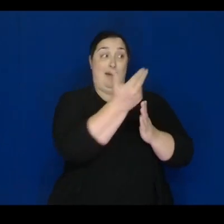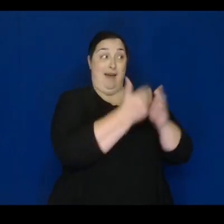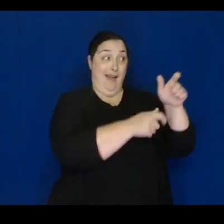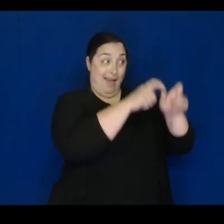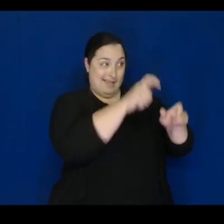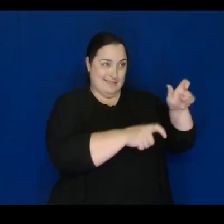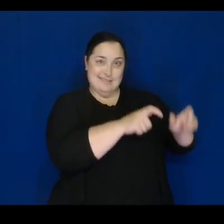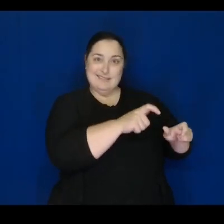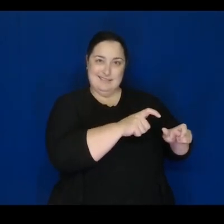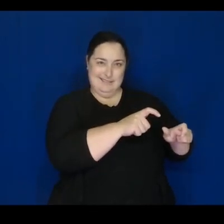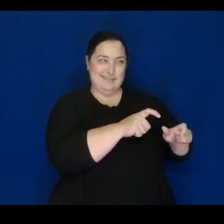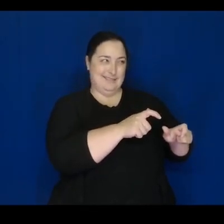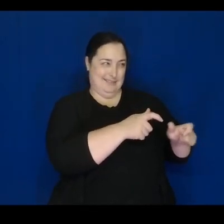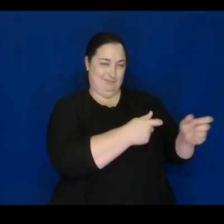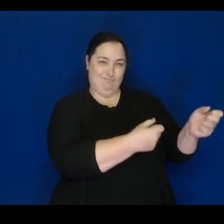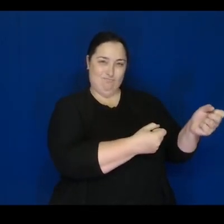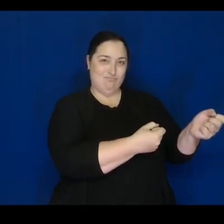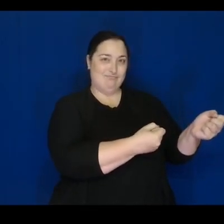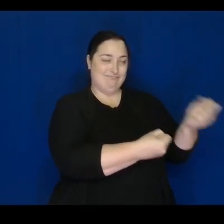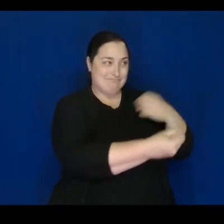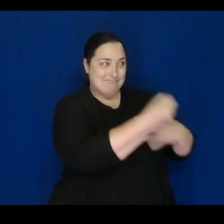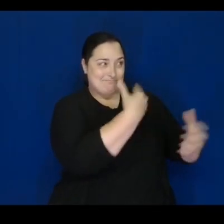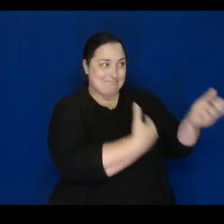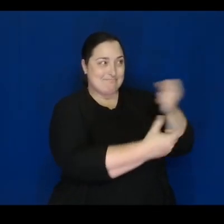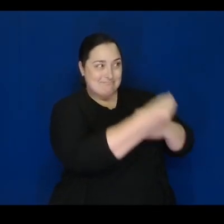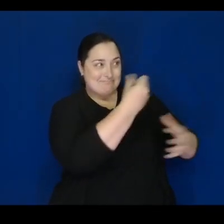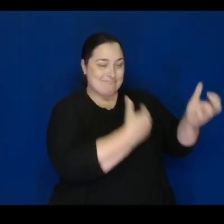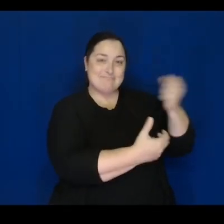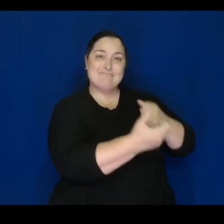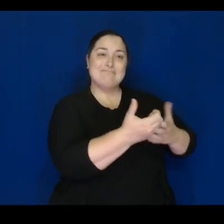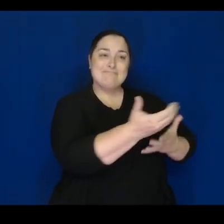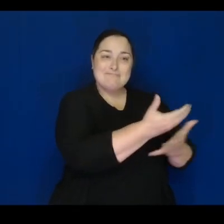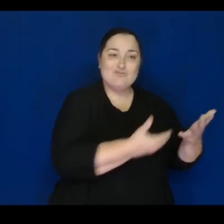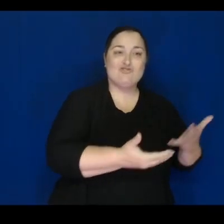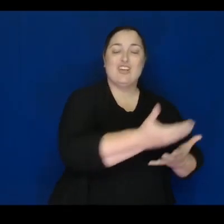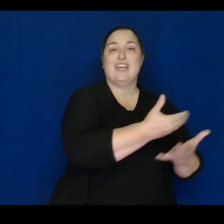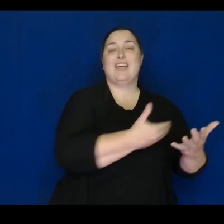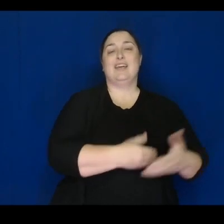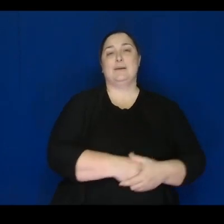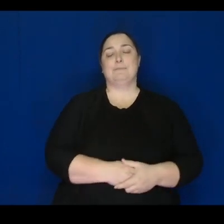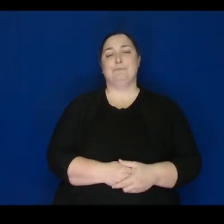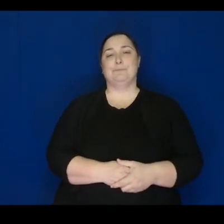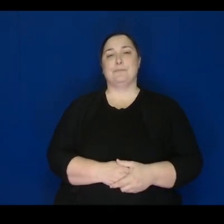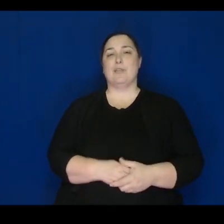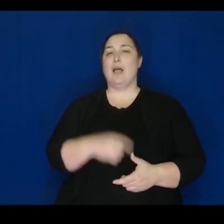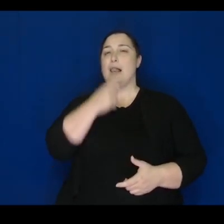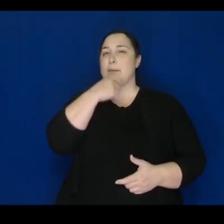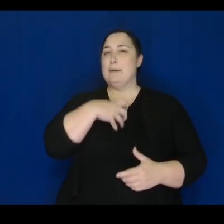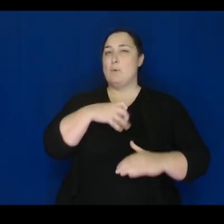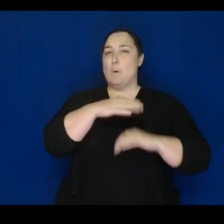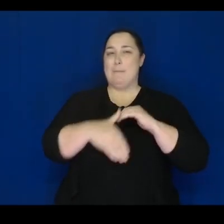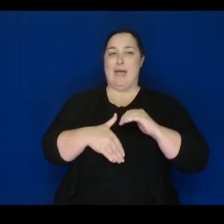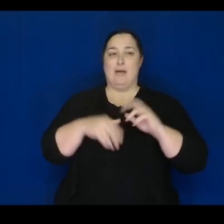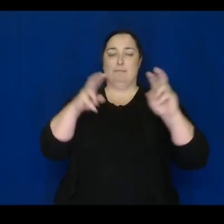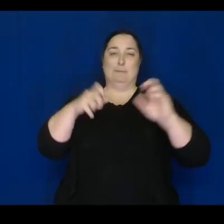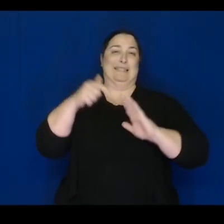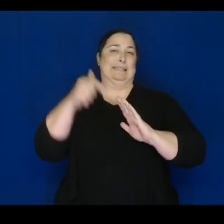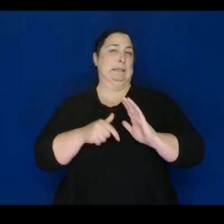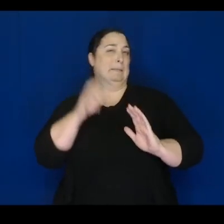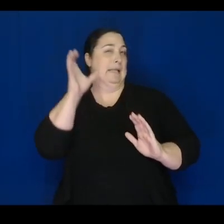experiences are. And about deep listening. So I'll talk a little bit more about deep listening a little bit later as